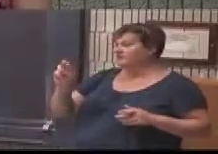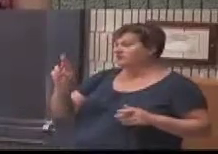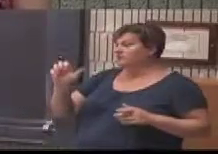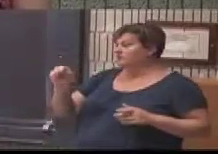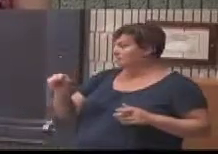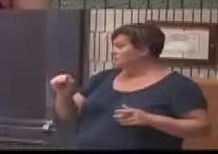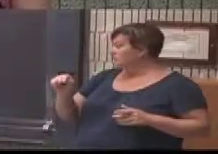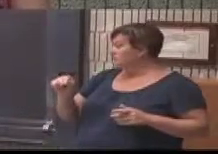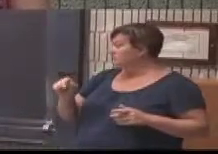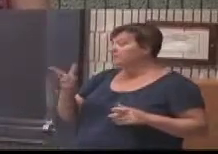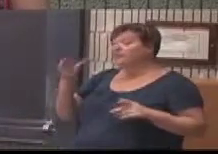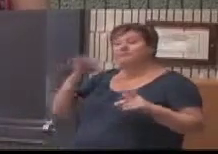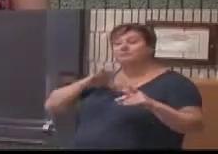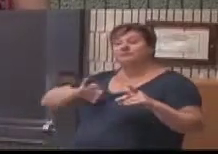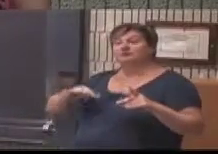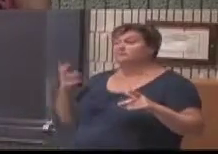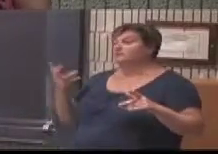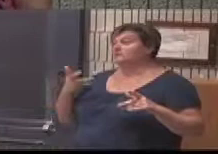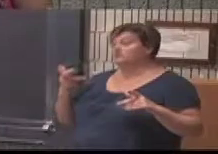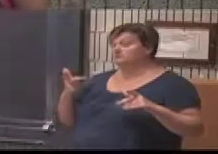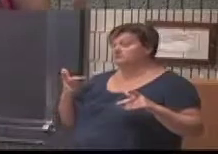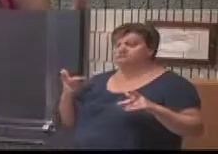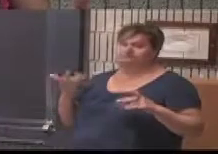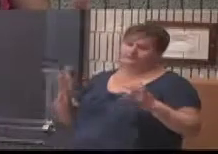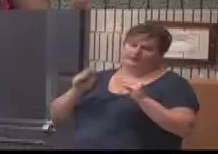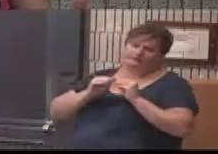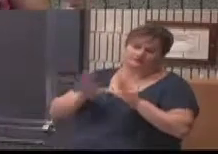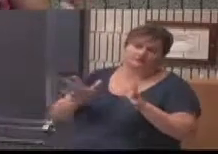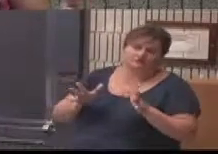And the benefit of that is, obviously,